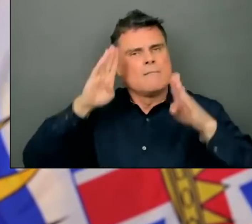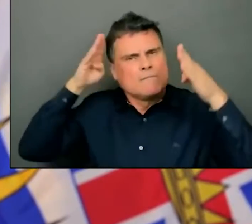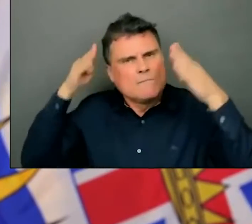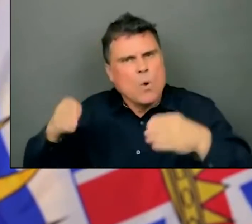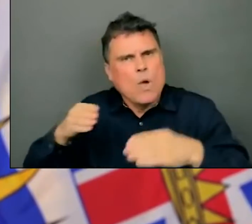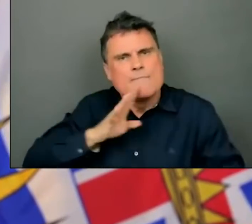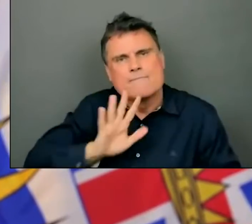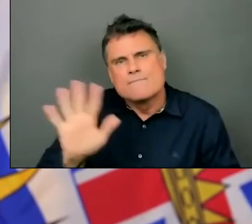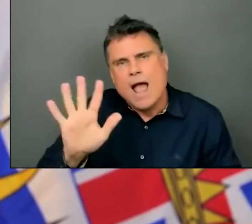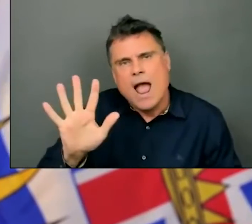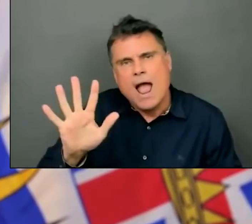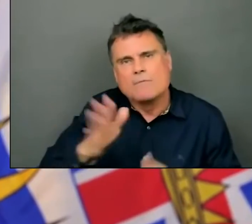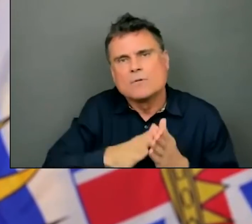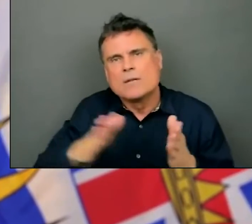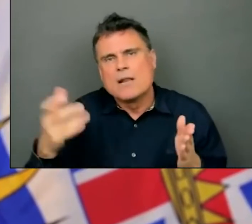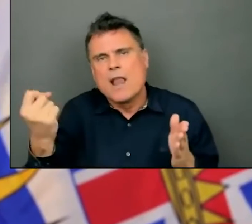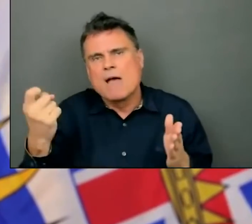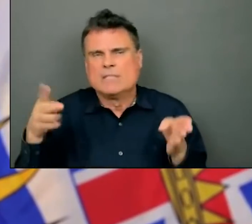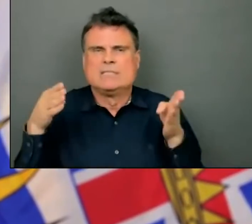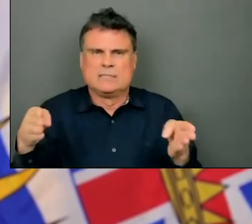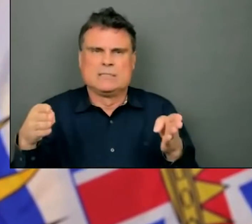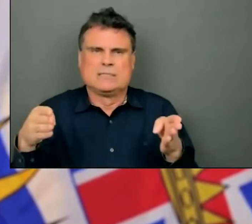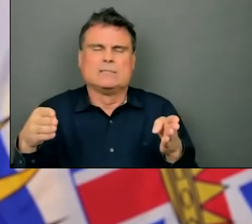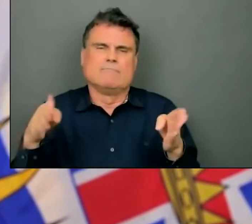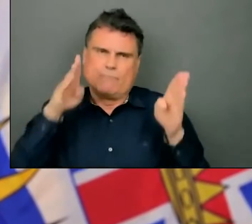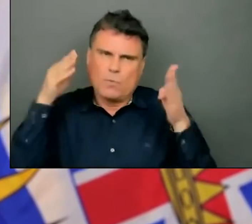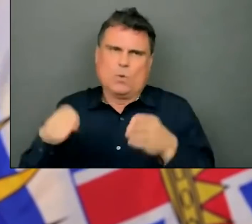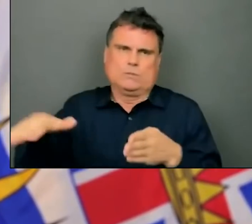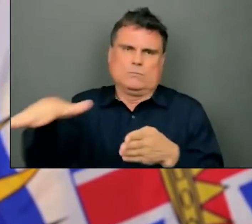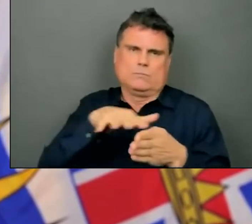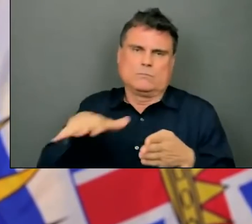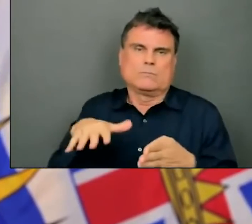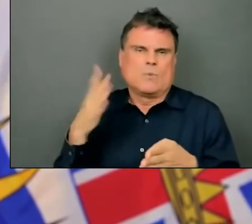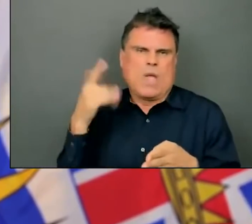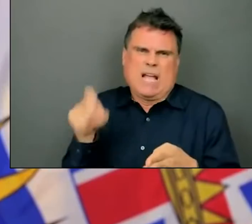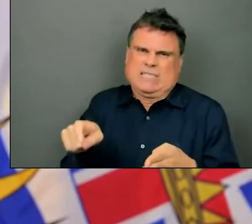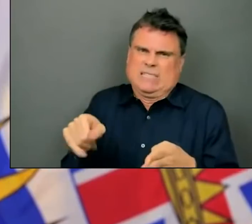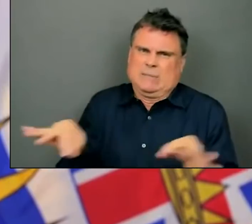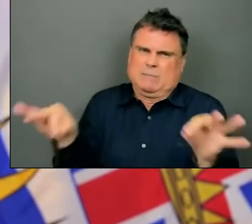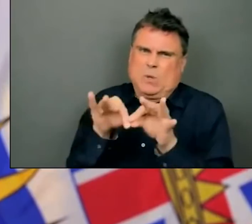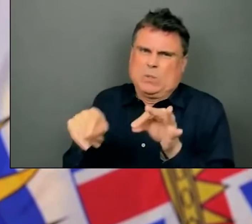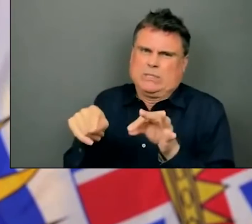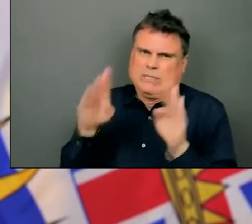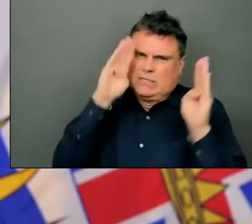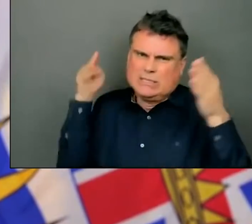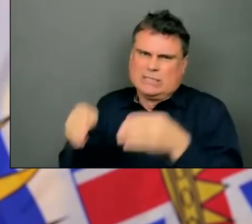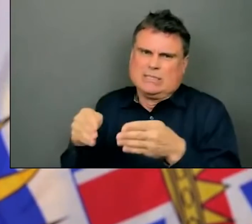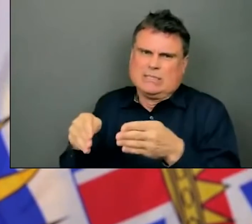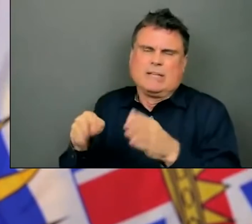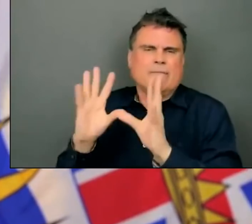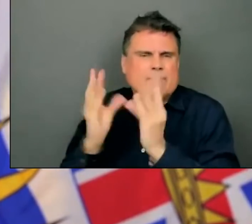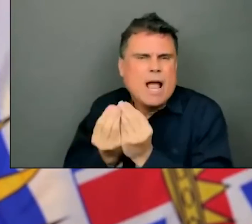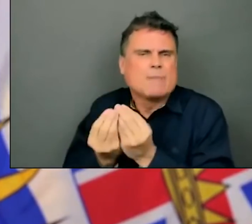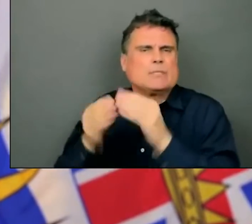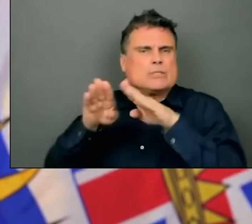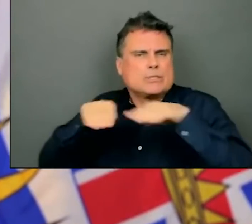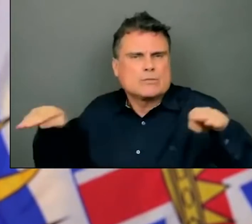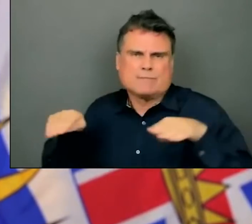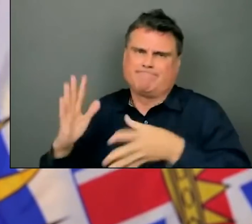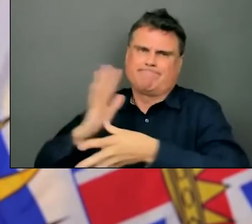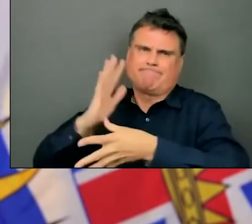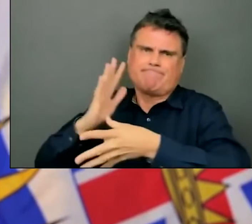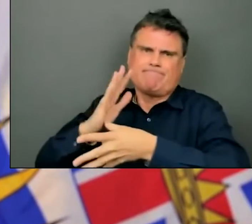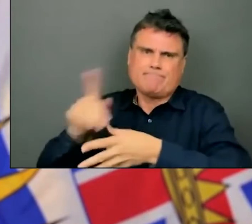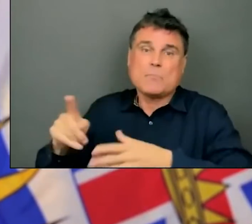immunizations particularly, because we know there's important things that we need to have in those clinics to support families and children. But adults can